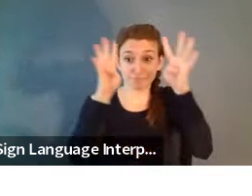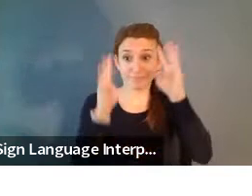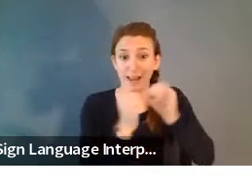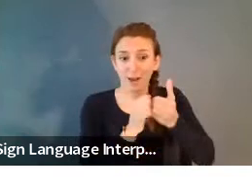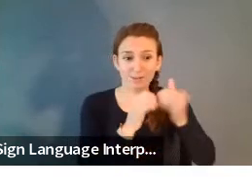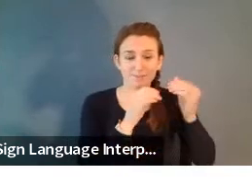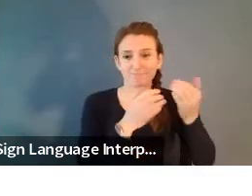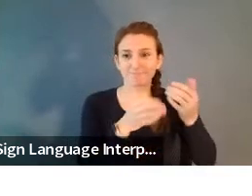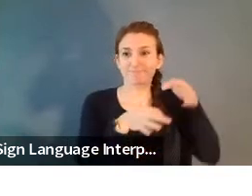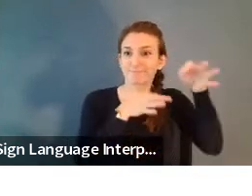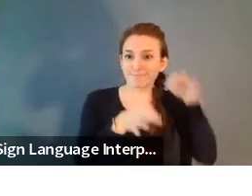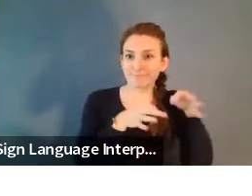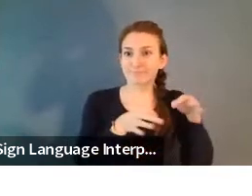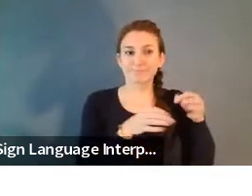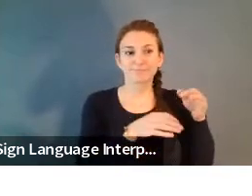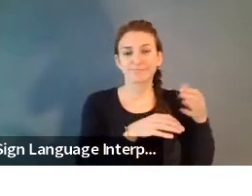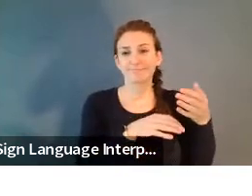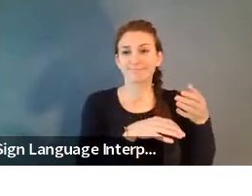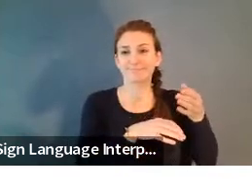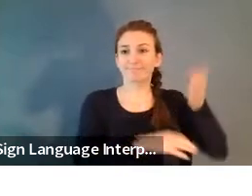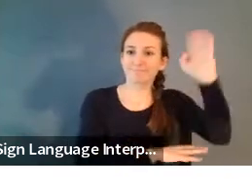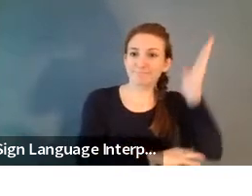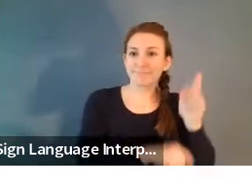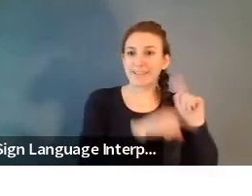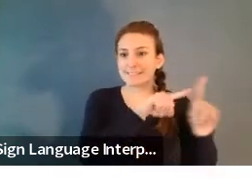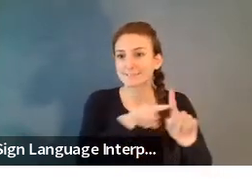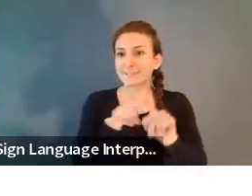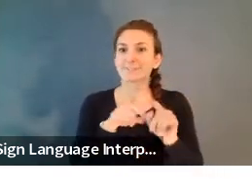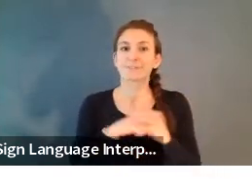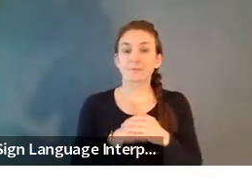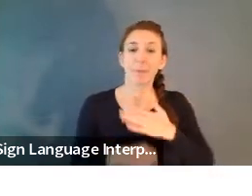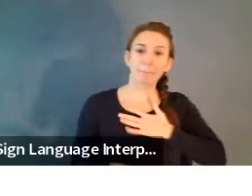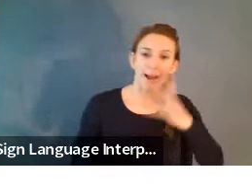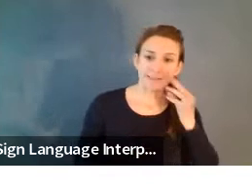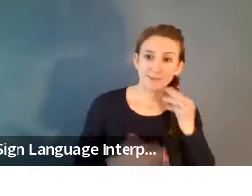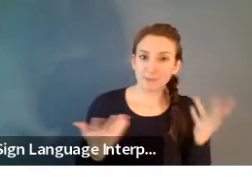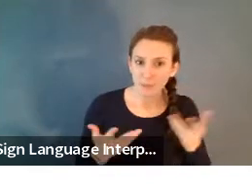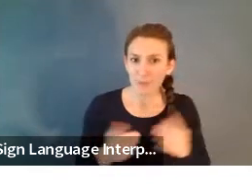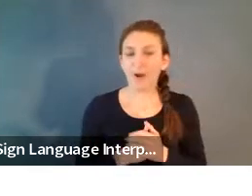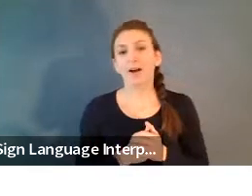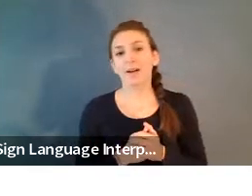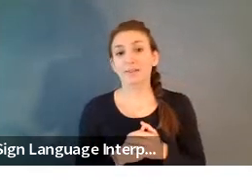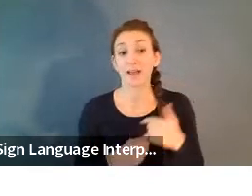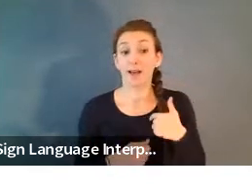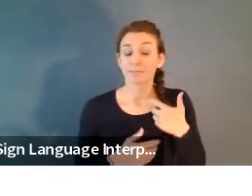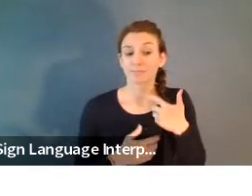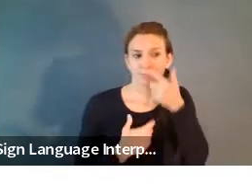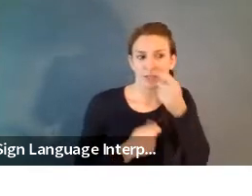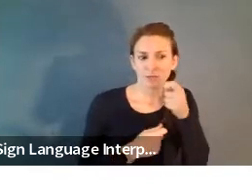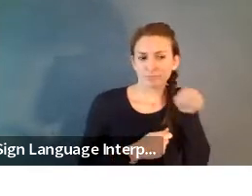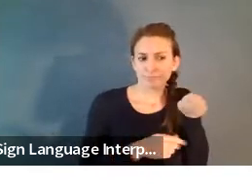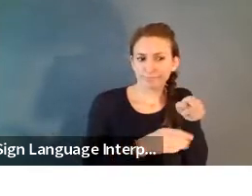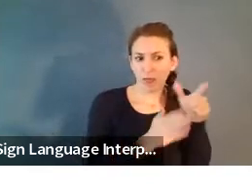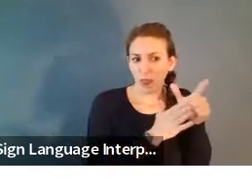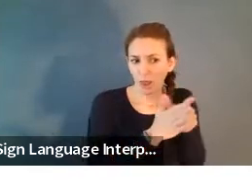was really amazing. And they gave a really interesting panel on their own experiences, what interested them in the law, why they